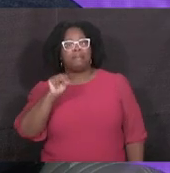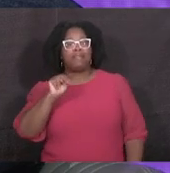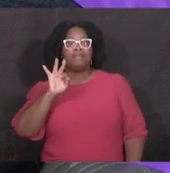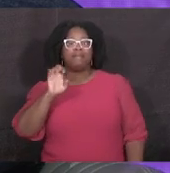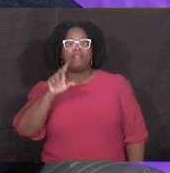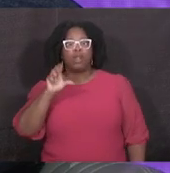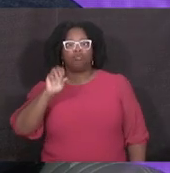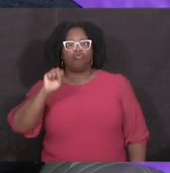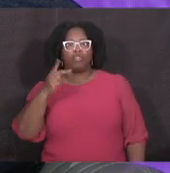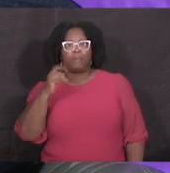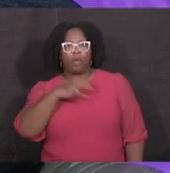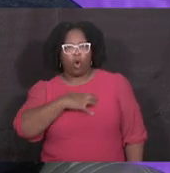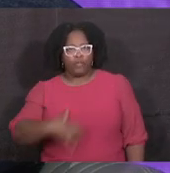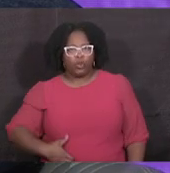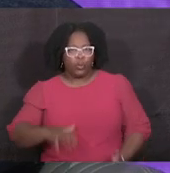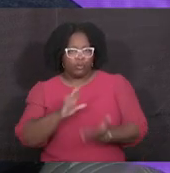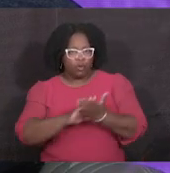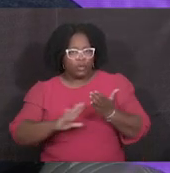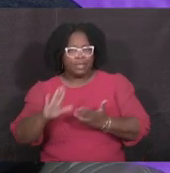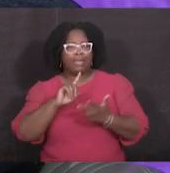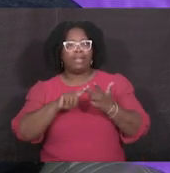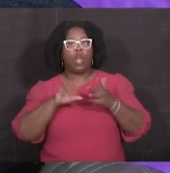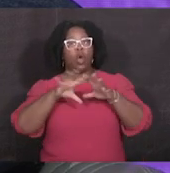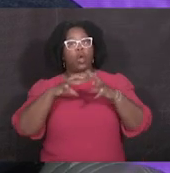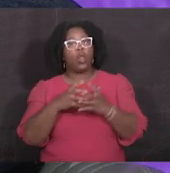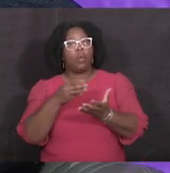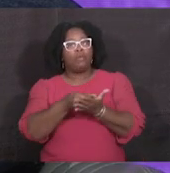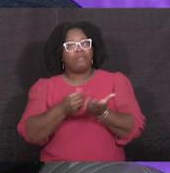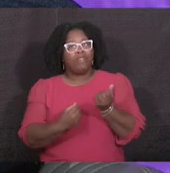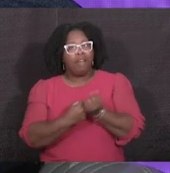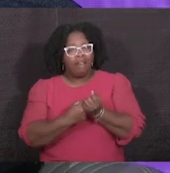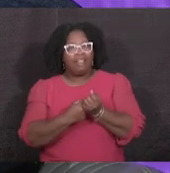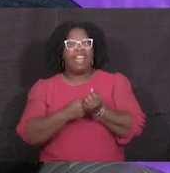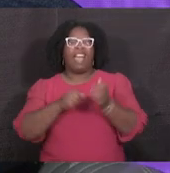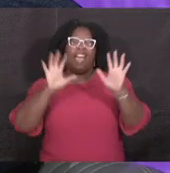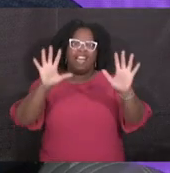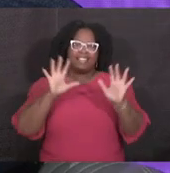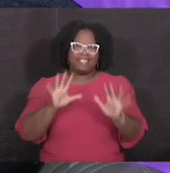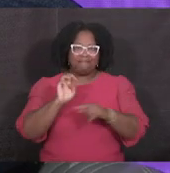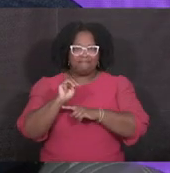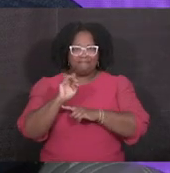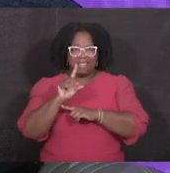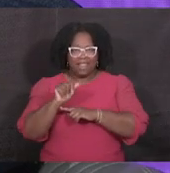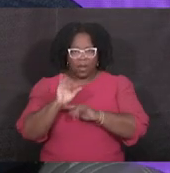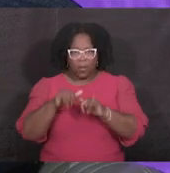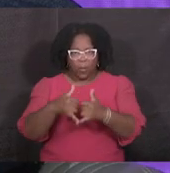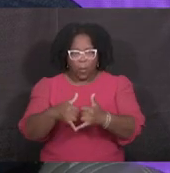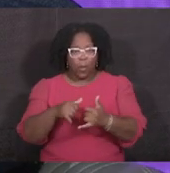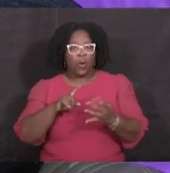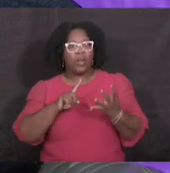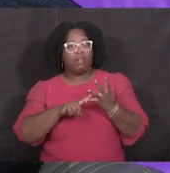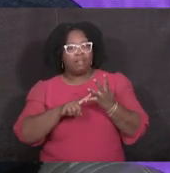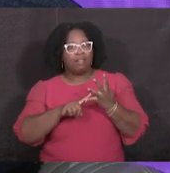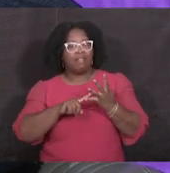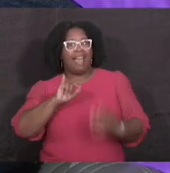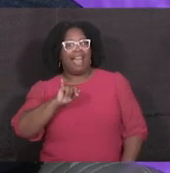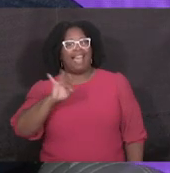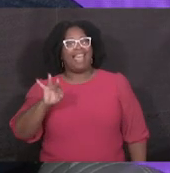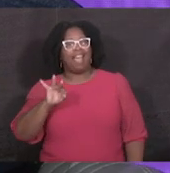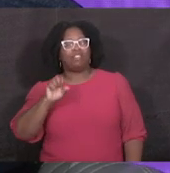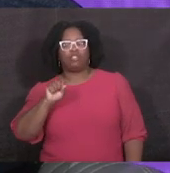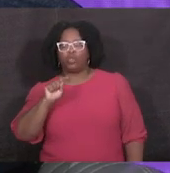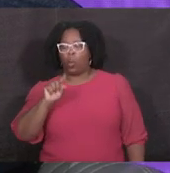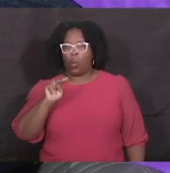University, Global Fund Excellence in Media Award, and the Harvard IF Stone Medal for